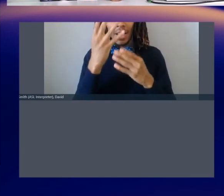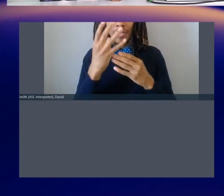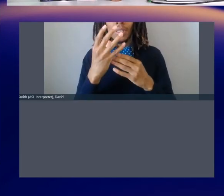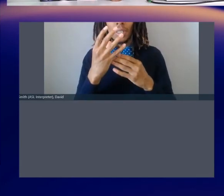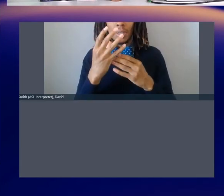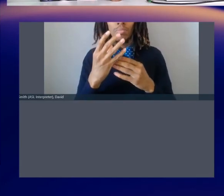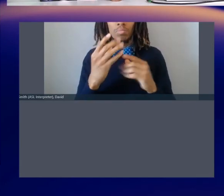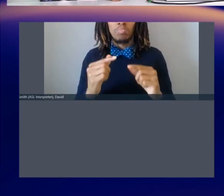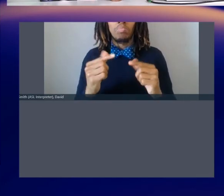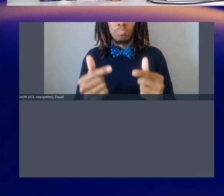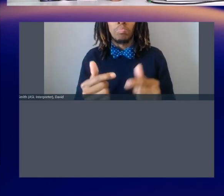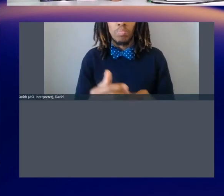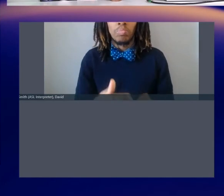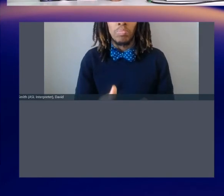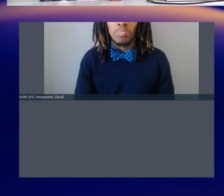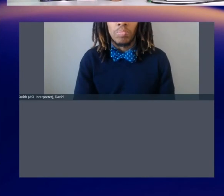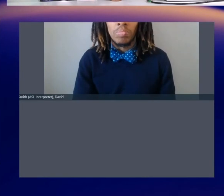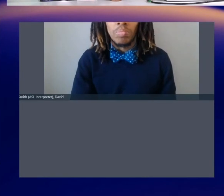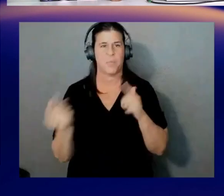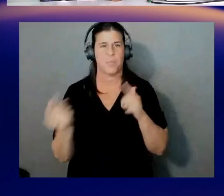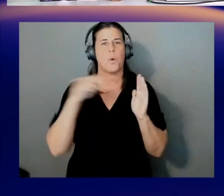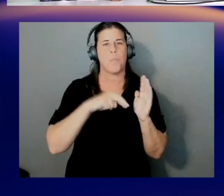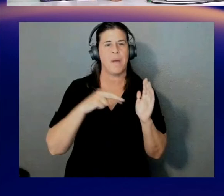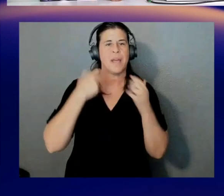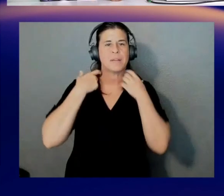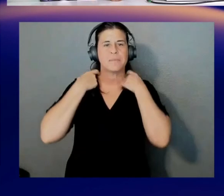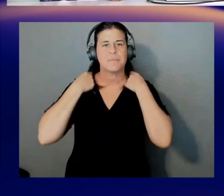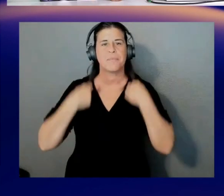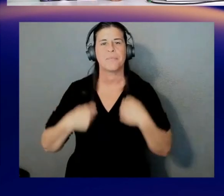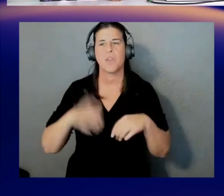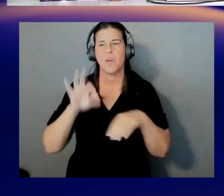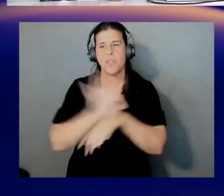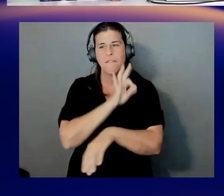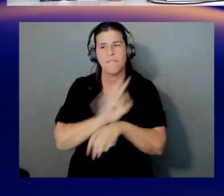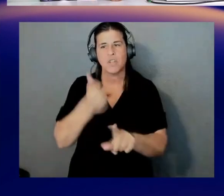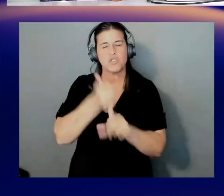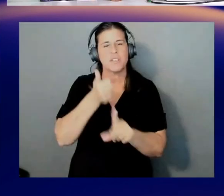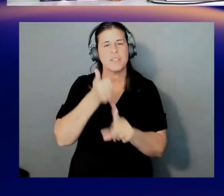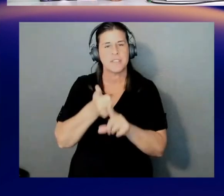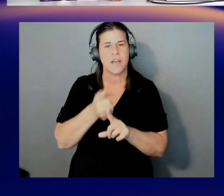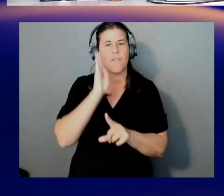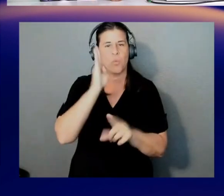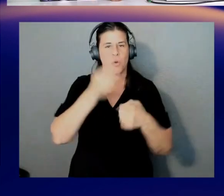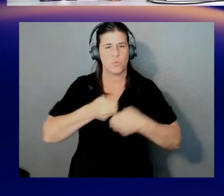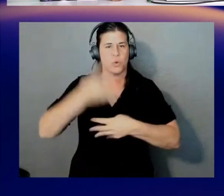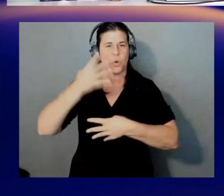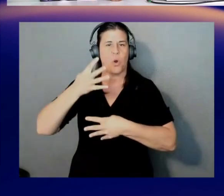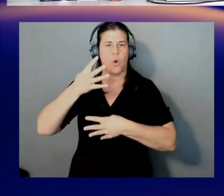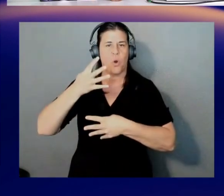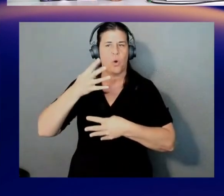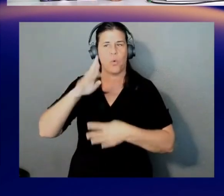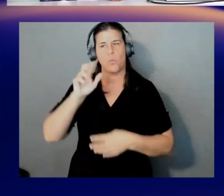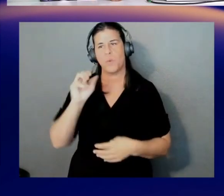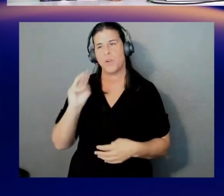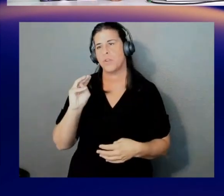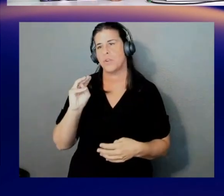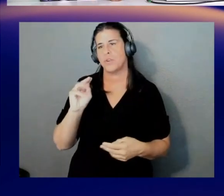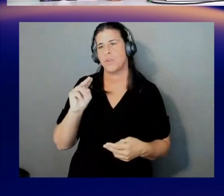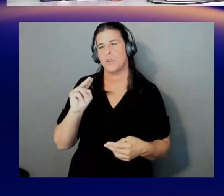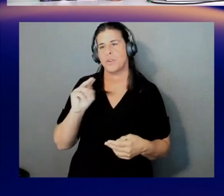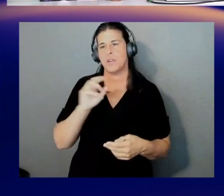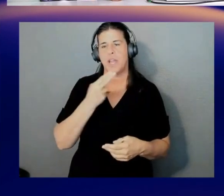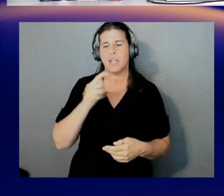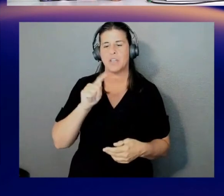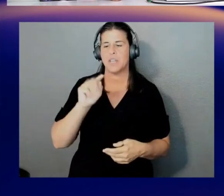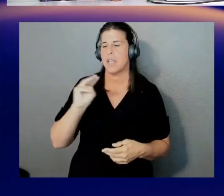back to our function, which is going to go return get HTML output. So then we're adding